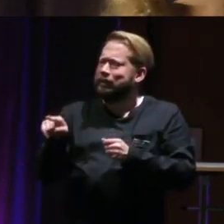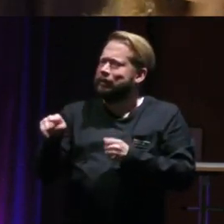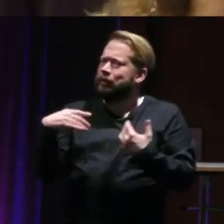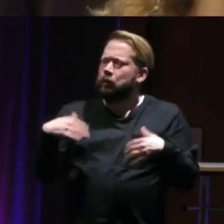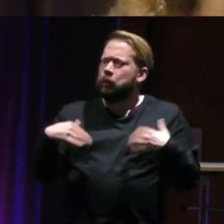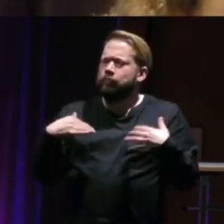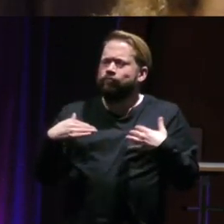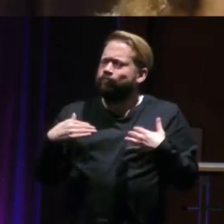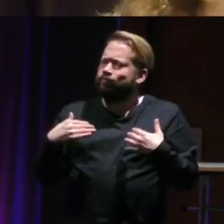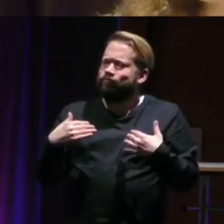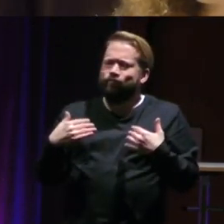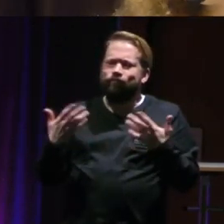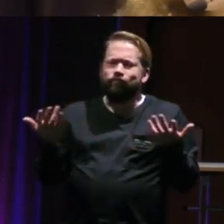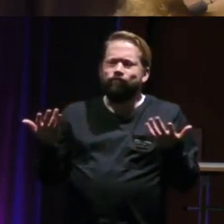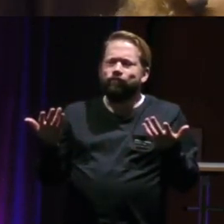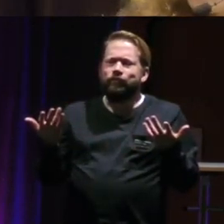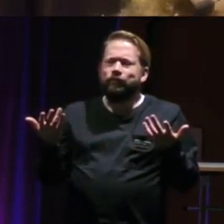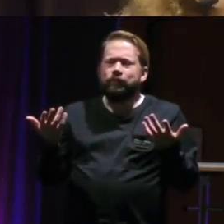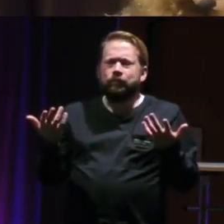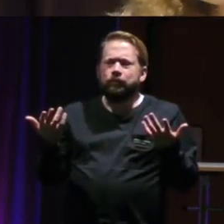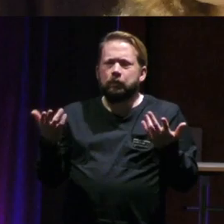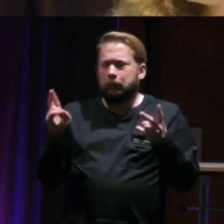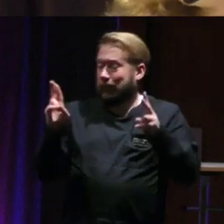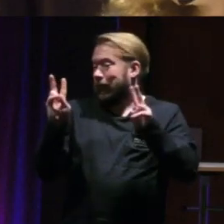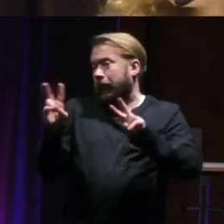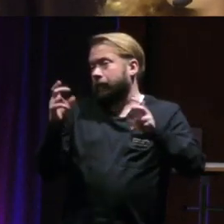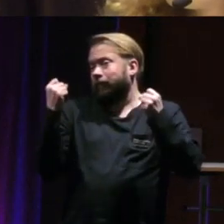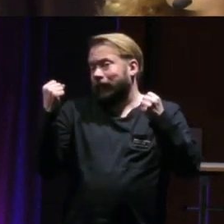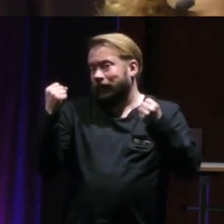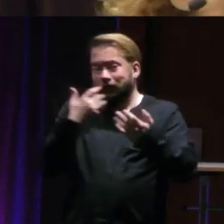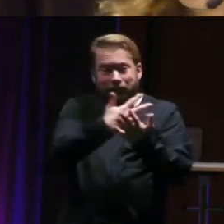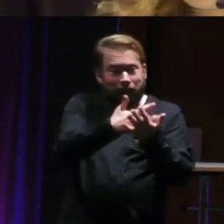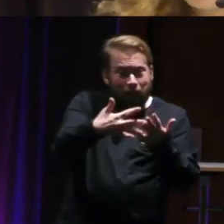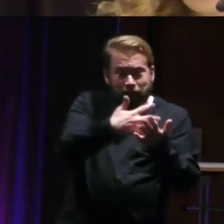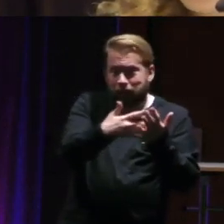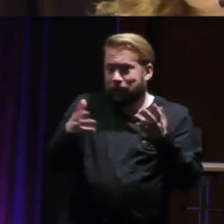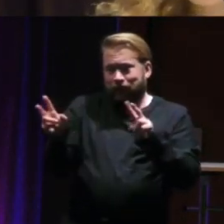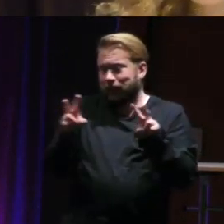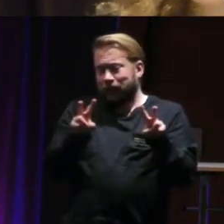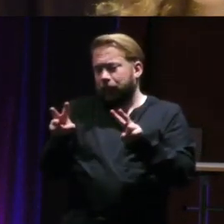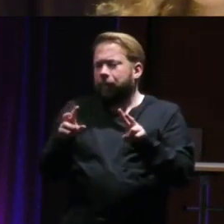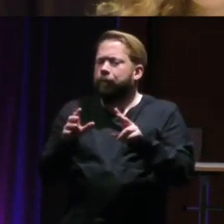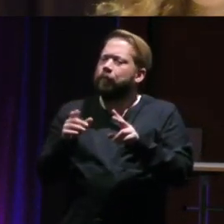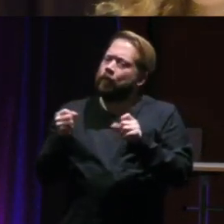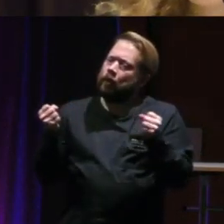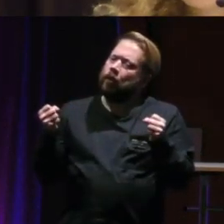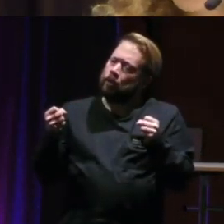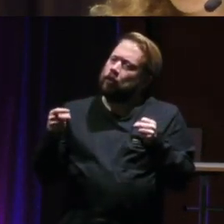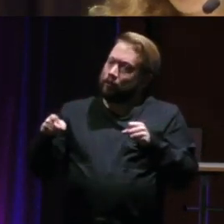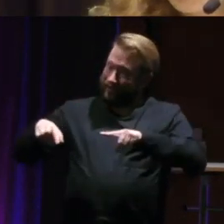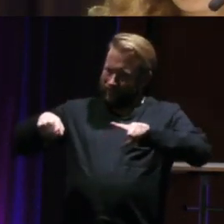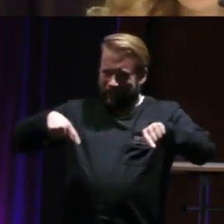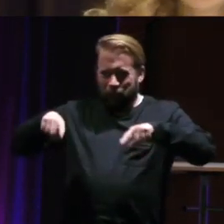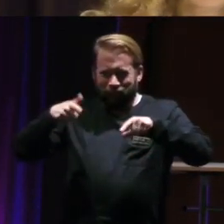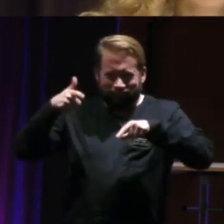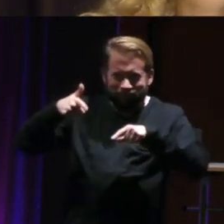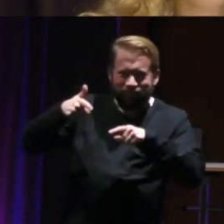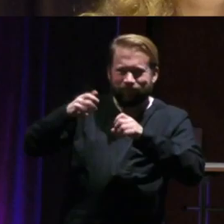have same importance than that text. So the video, the